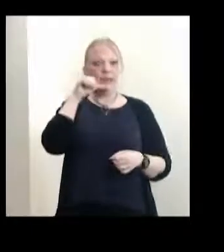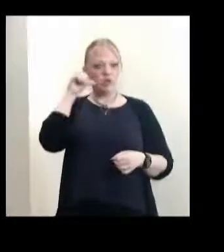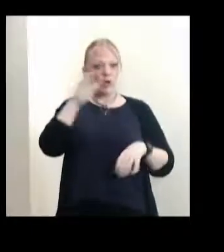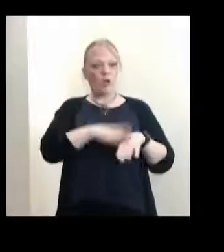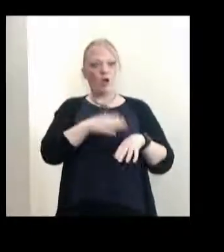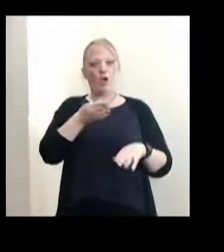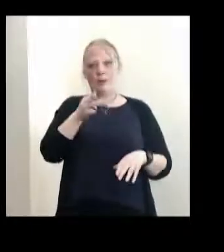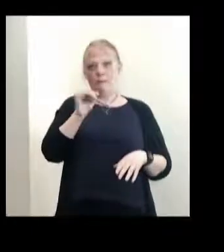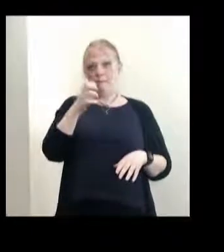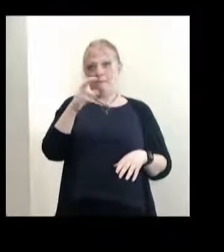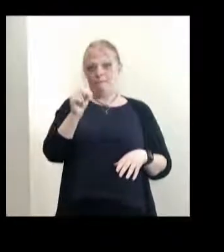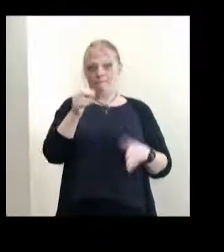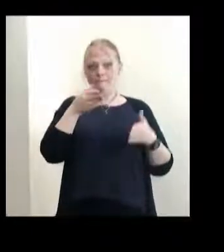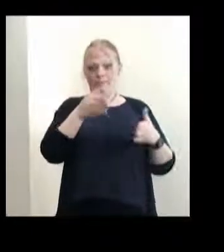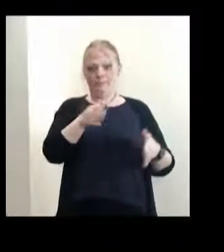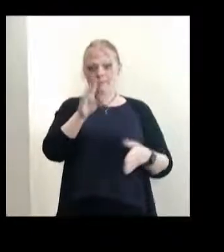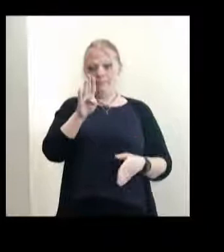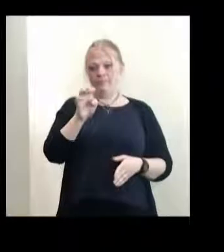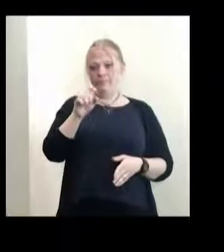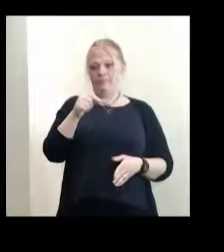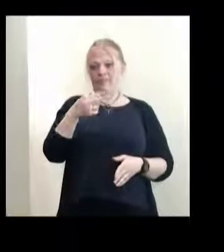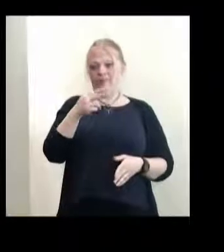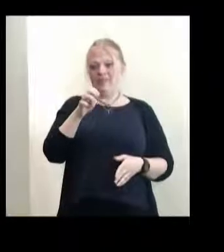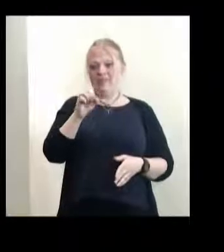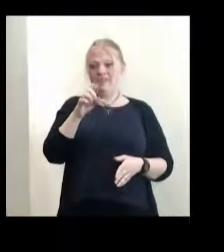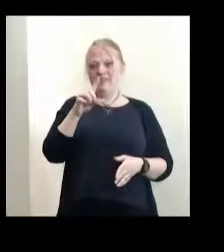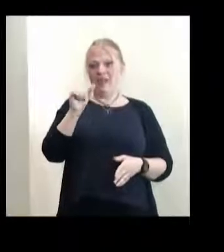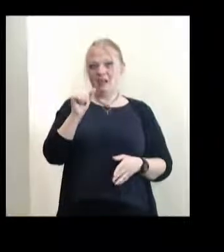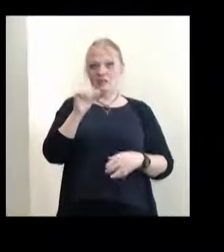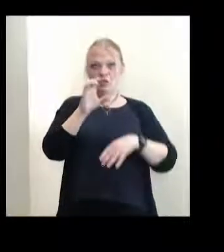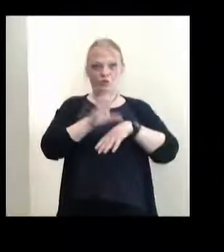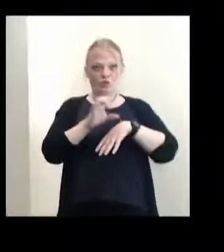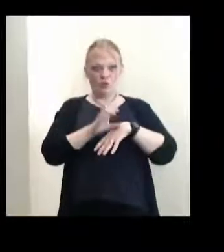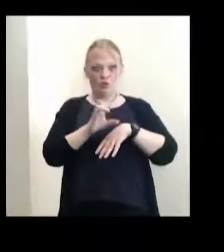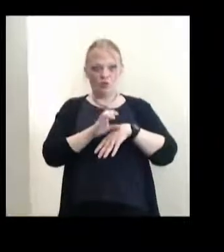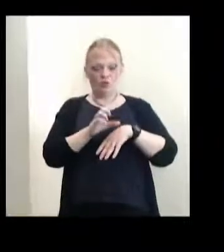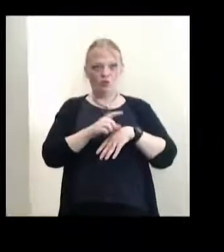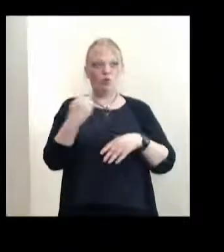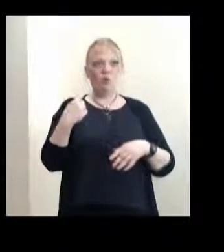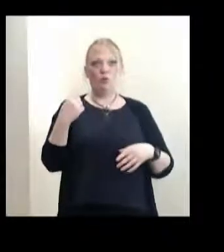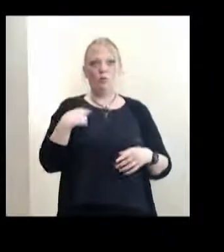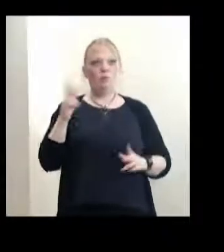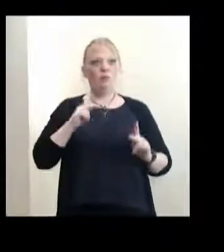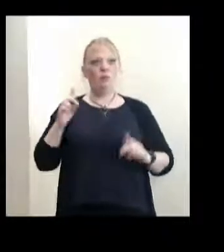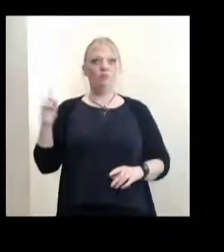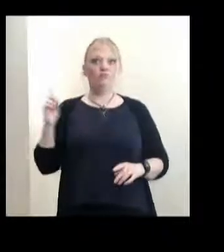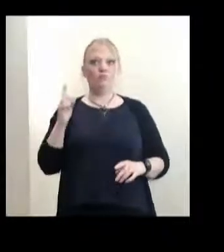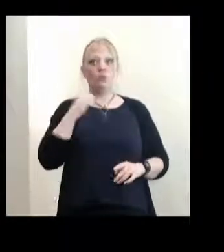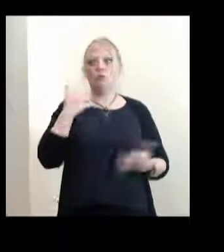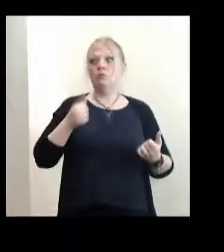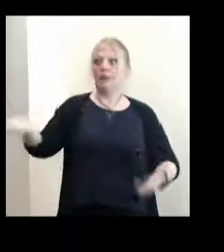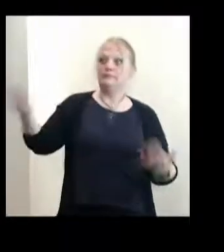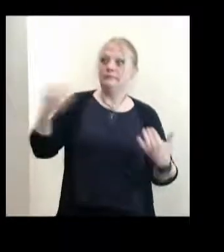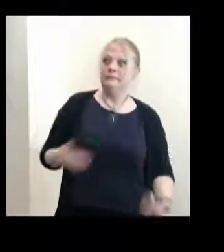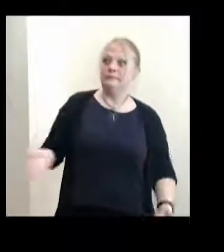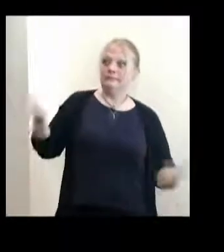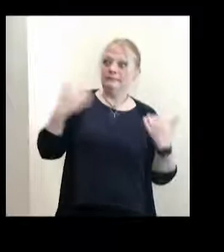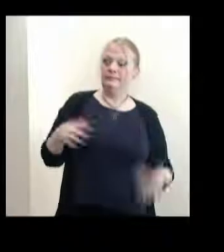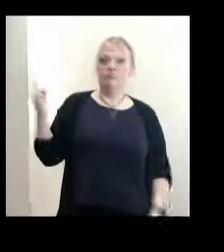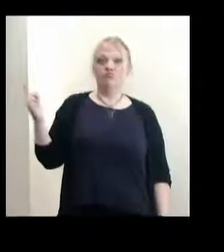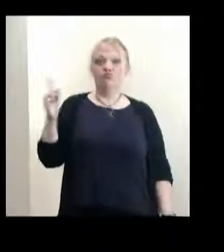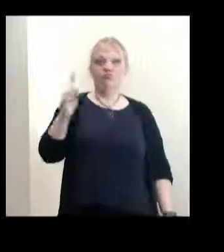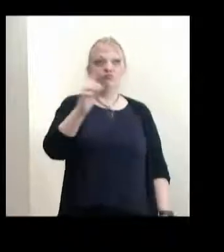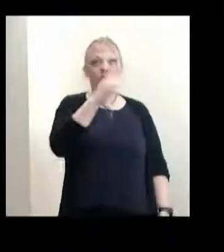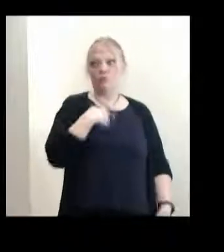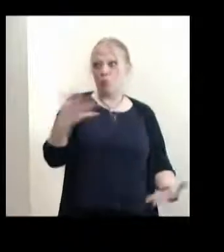Street at the Bethesda World Harvest Church. We were trying to bring people in, just walking in, who were walking by. Do you